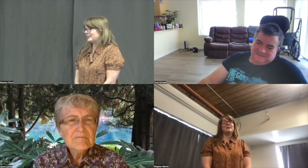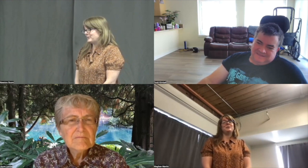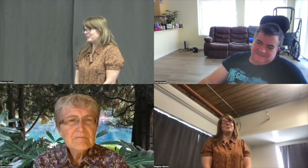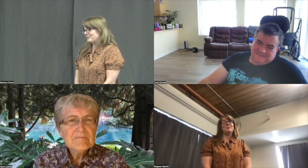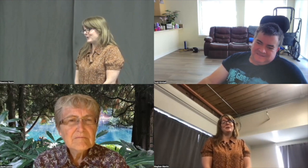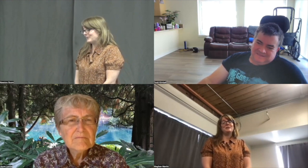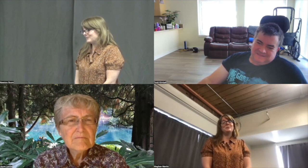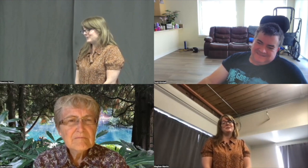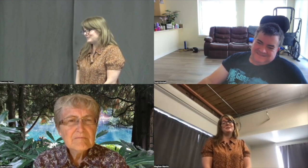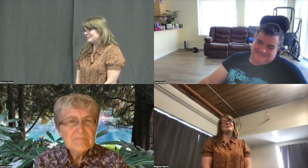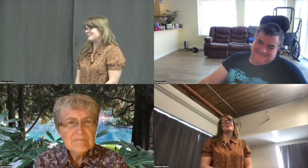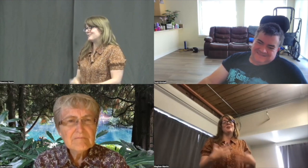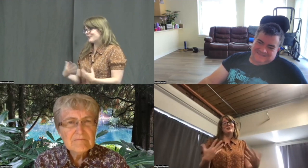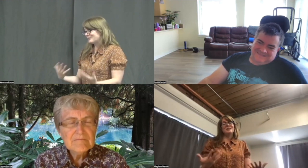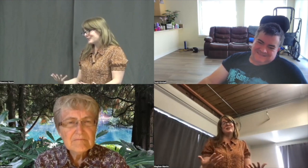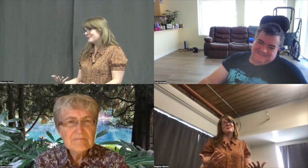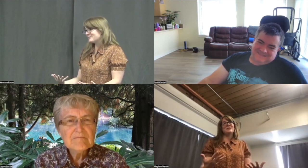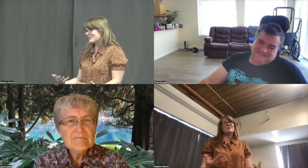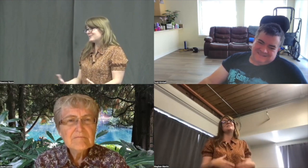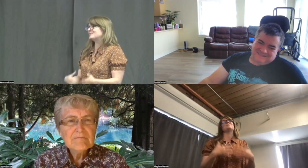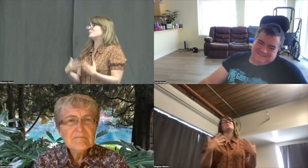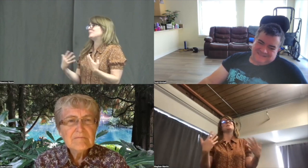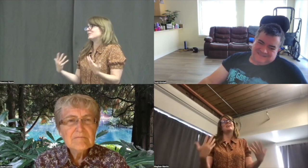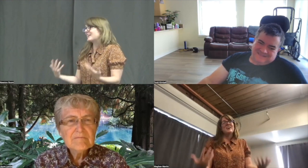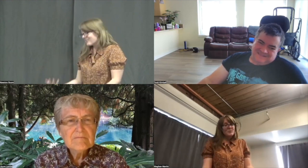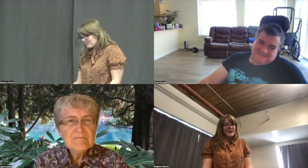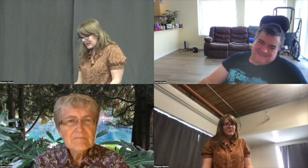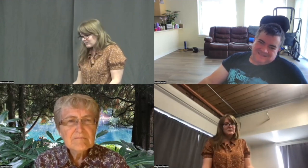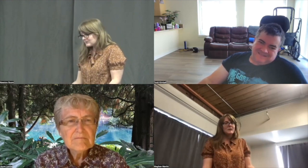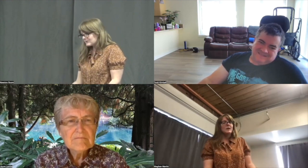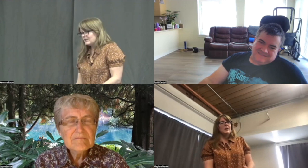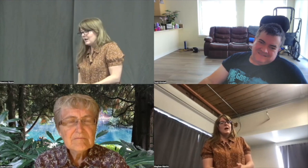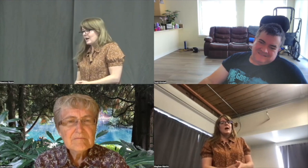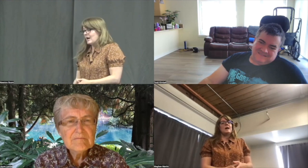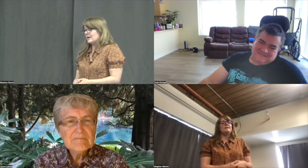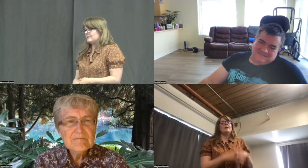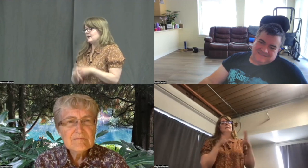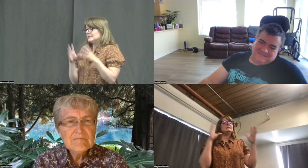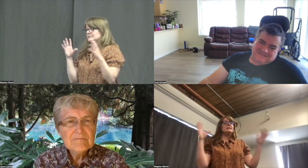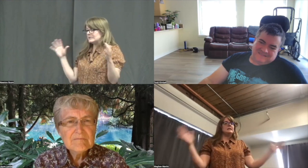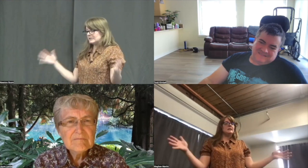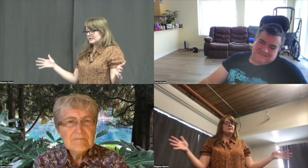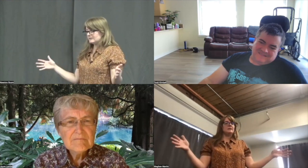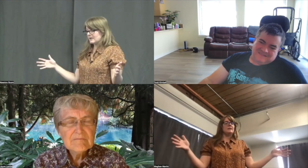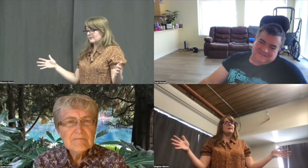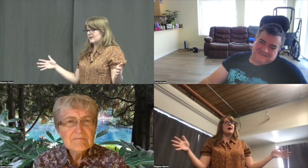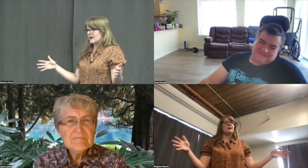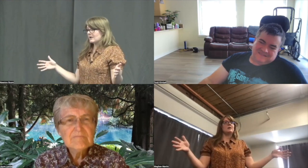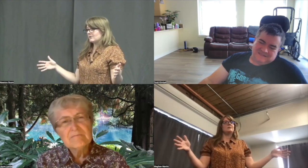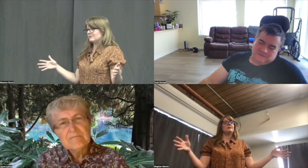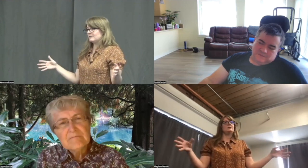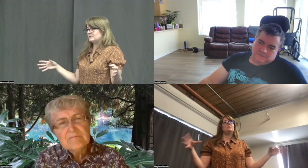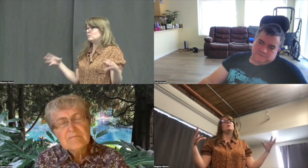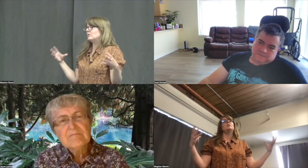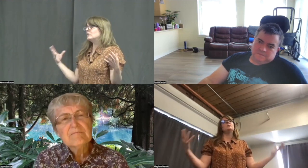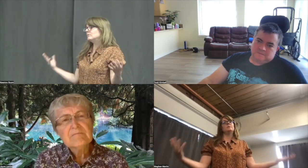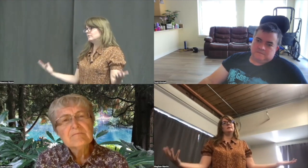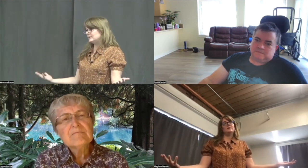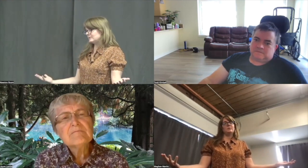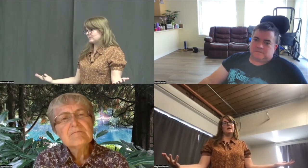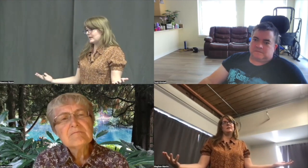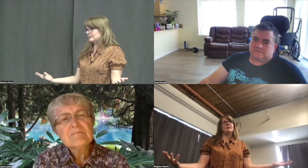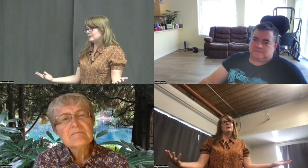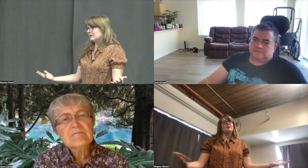concentrating on those umbrella species, the large charismatic ones that people care about. And the idea is that conservation will